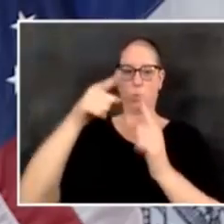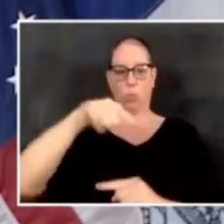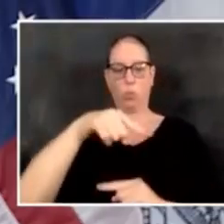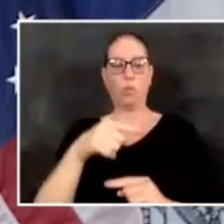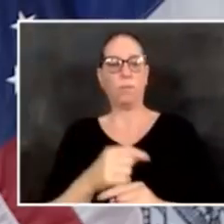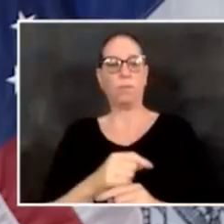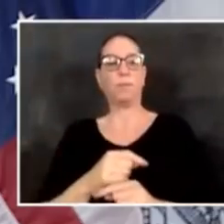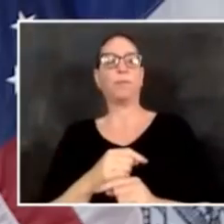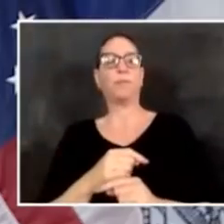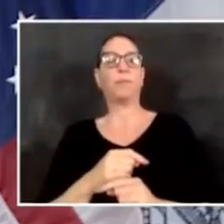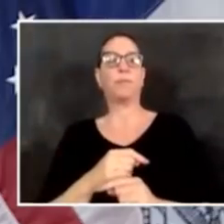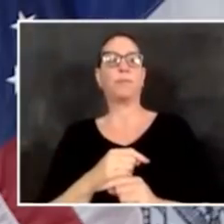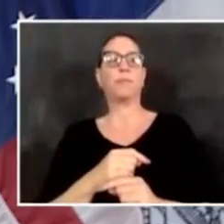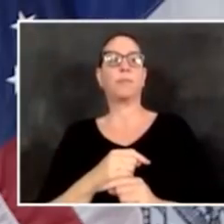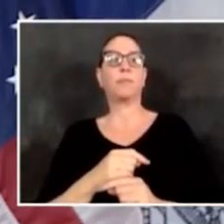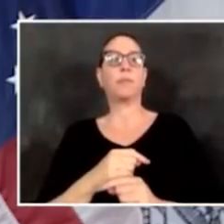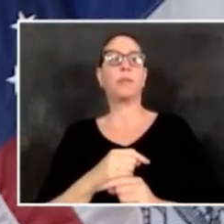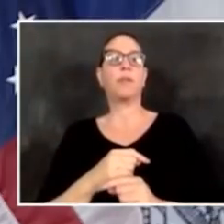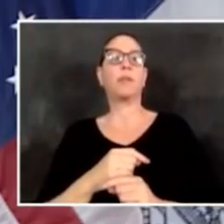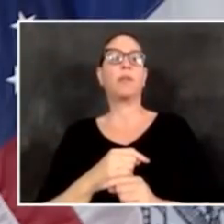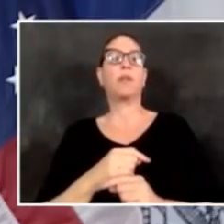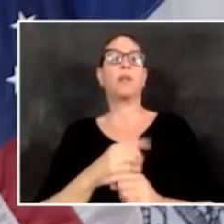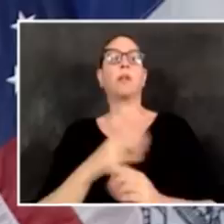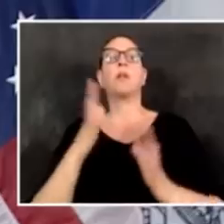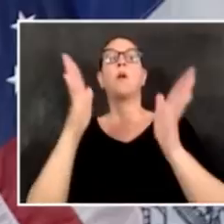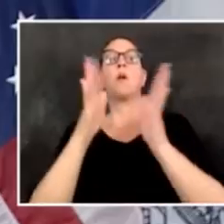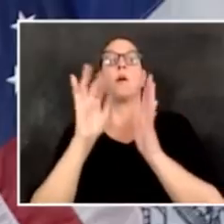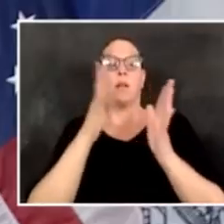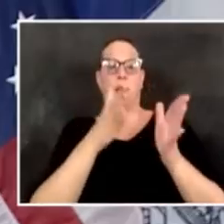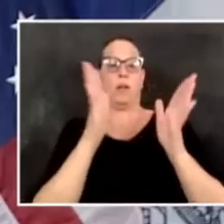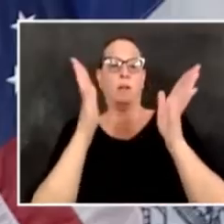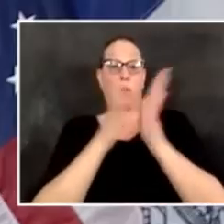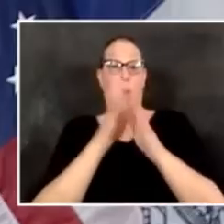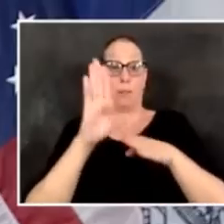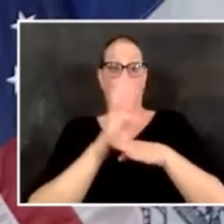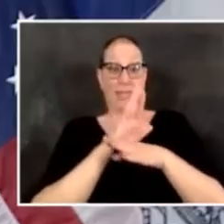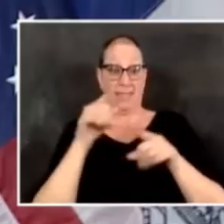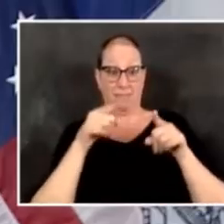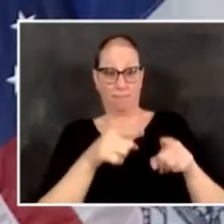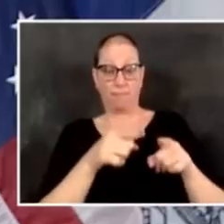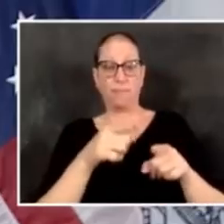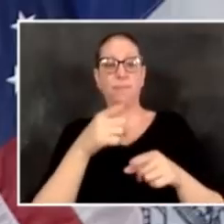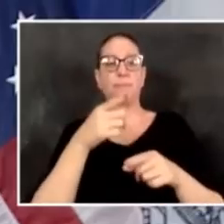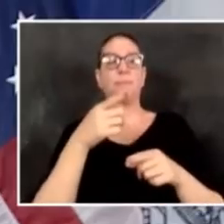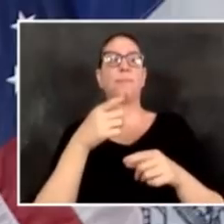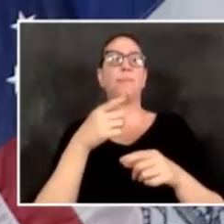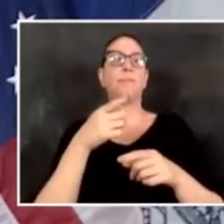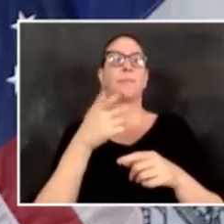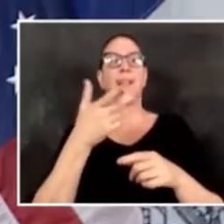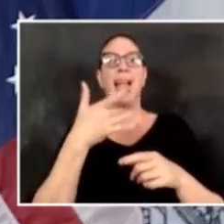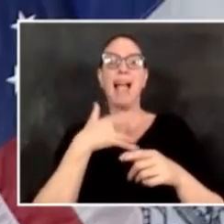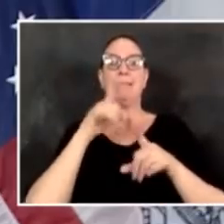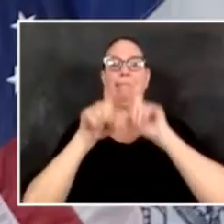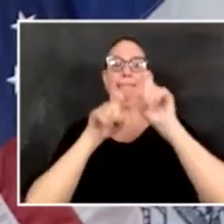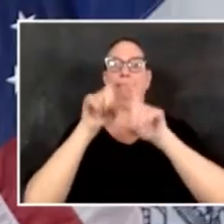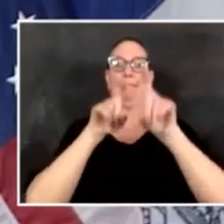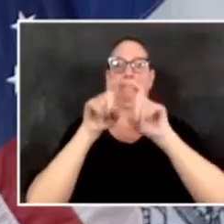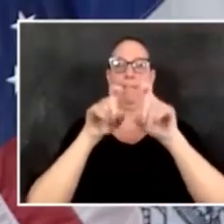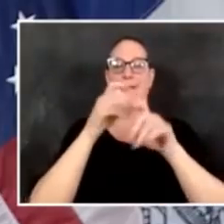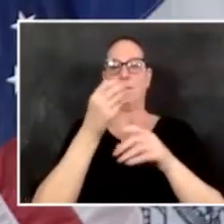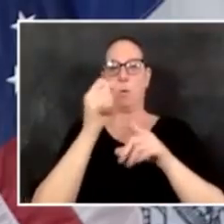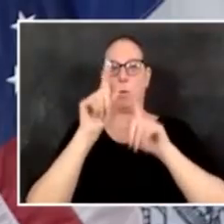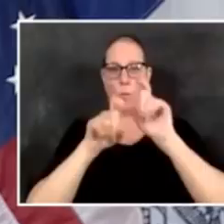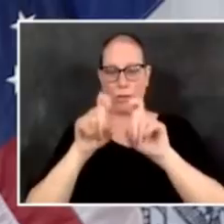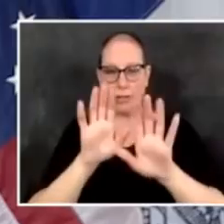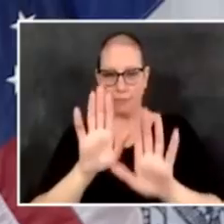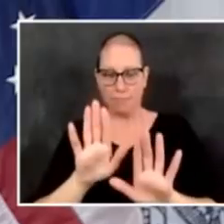On the question of small business, so your question had a couple different pieces. I'll put them all together. Am I satisfied by what I'm seeing?